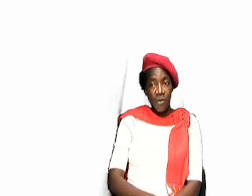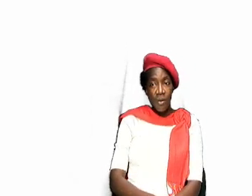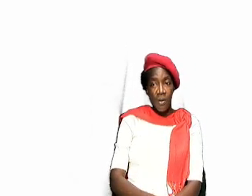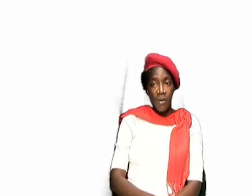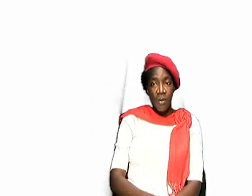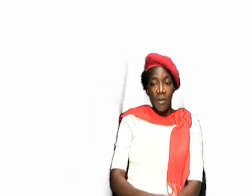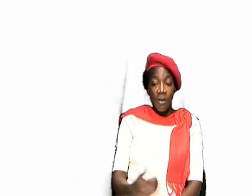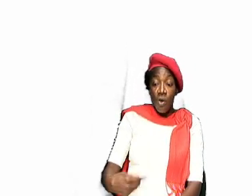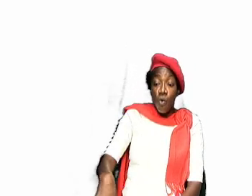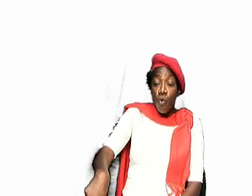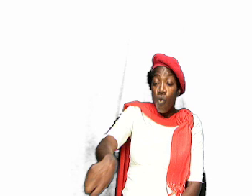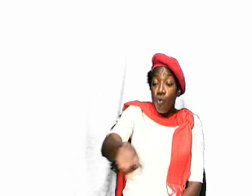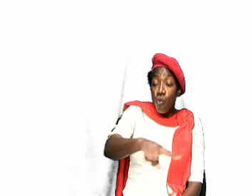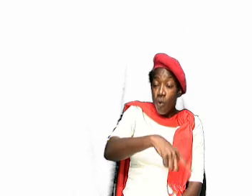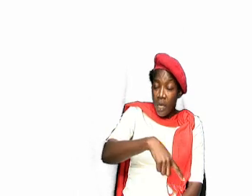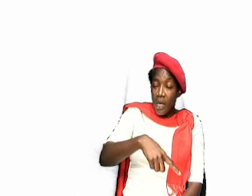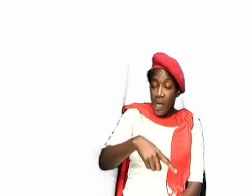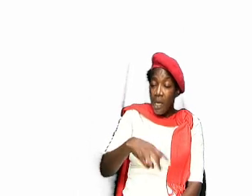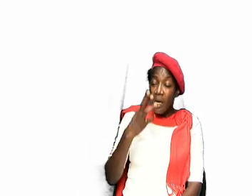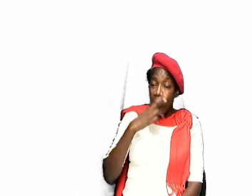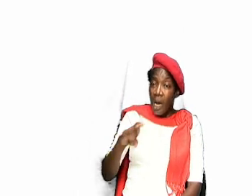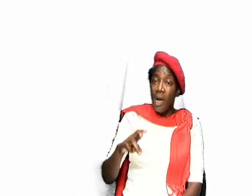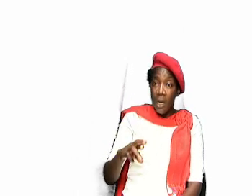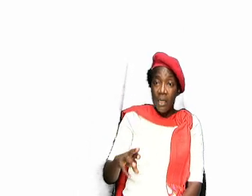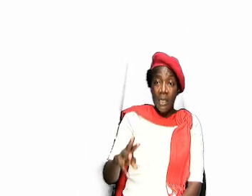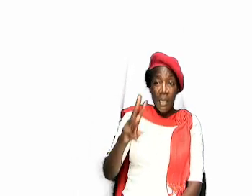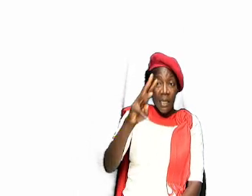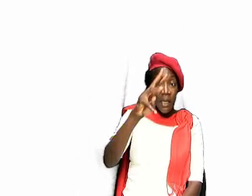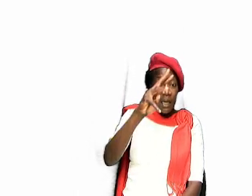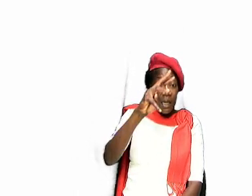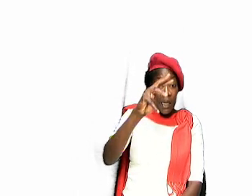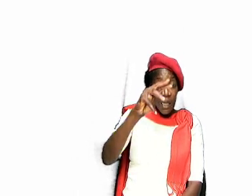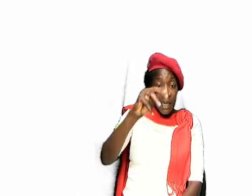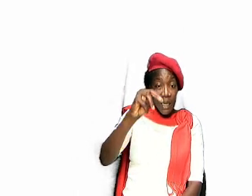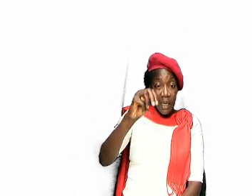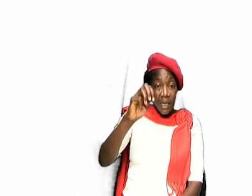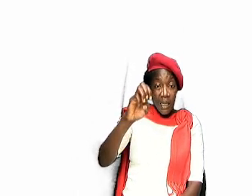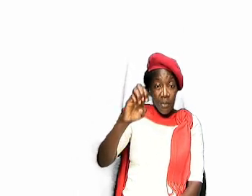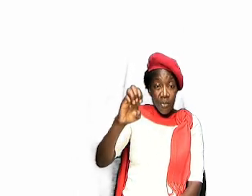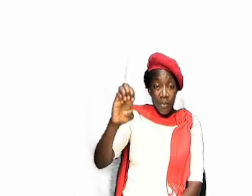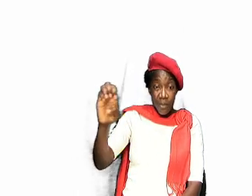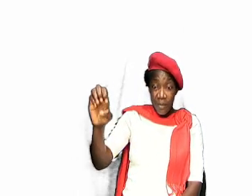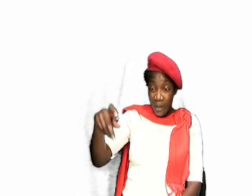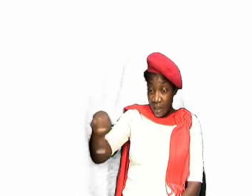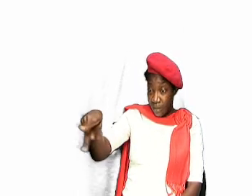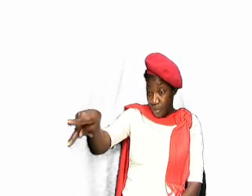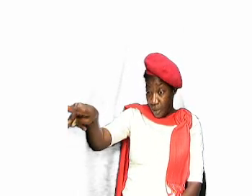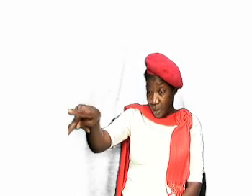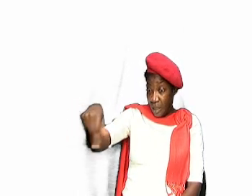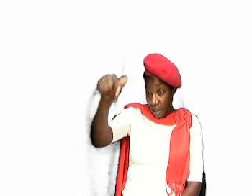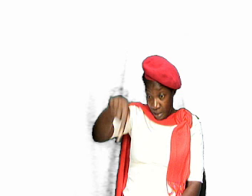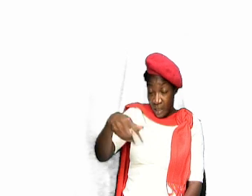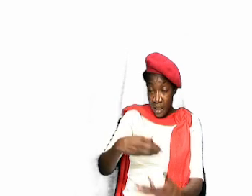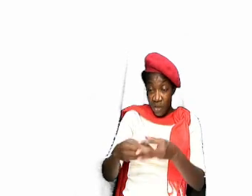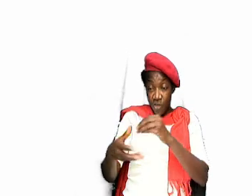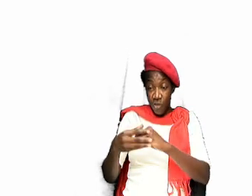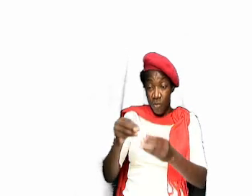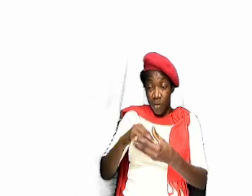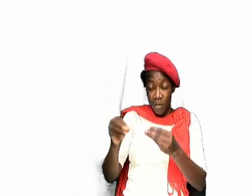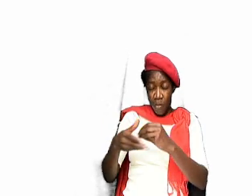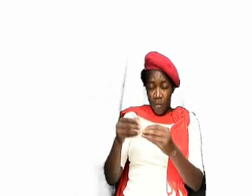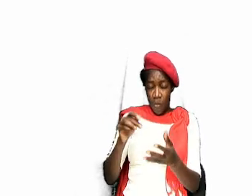We are the Mephibosheths in this story. And Jesus has not